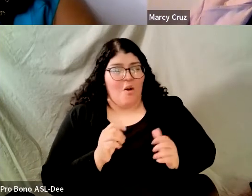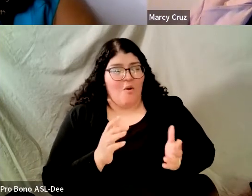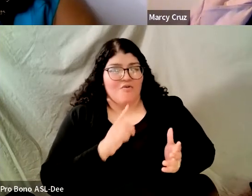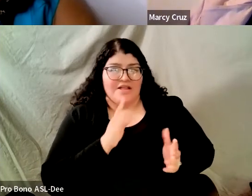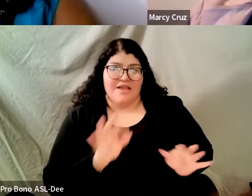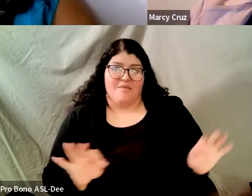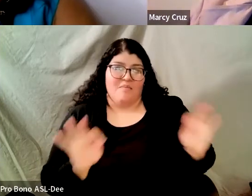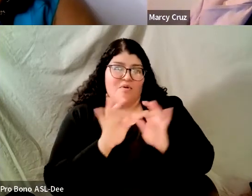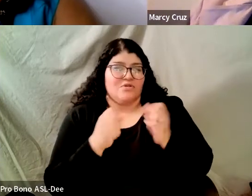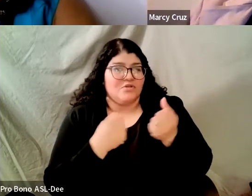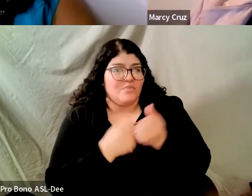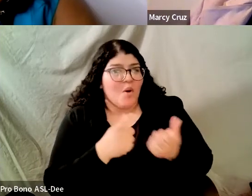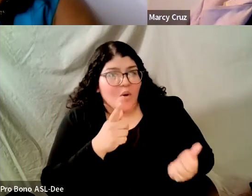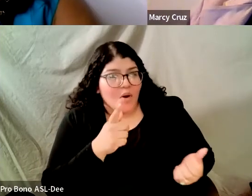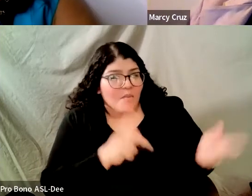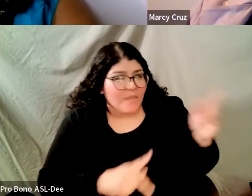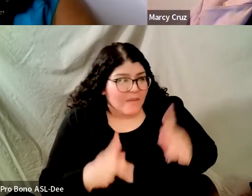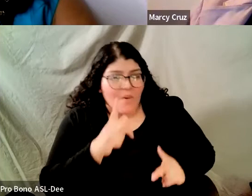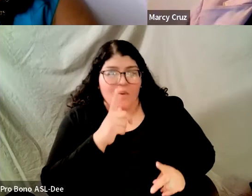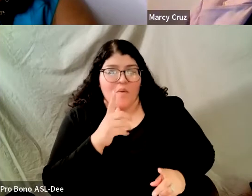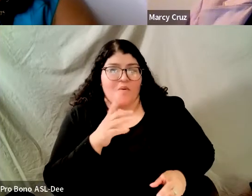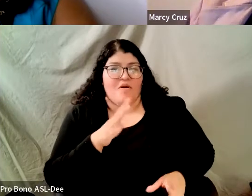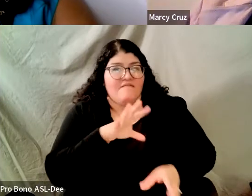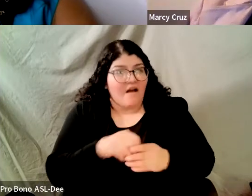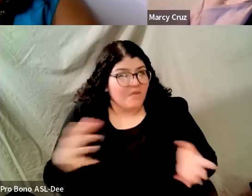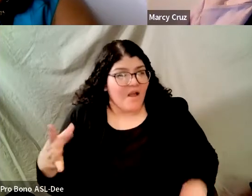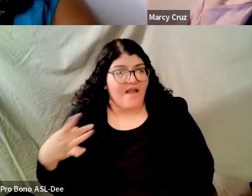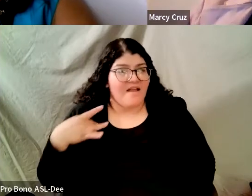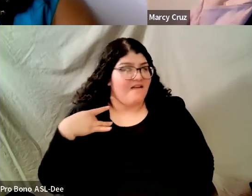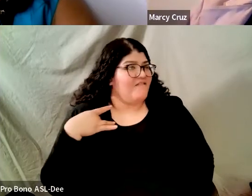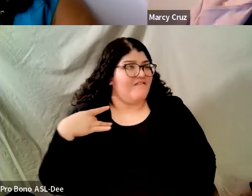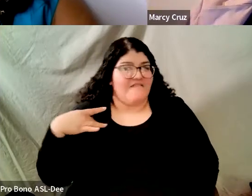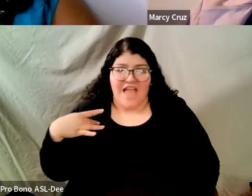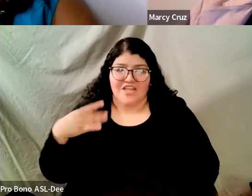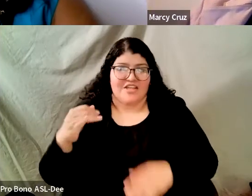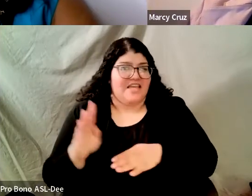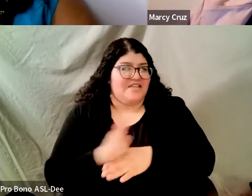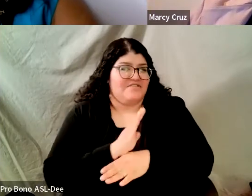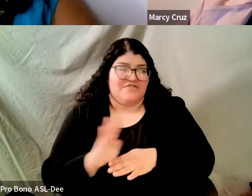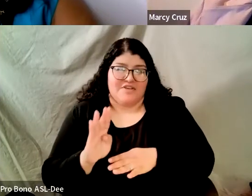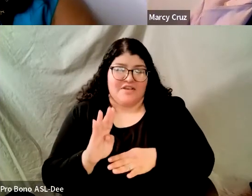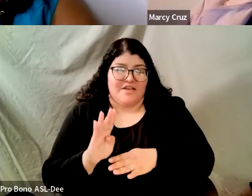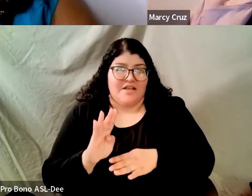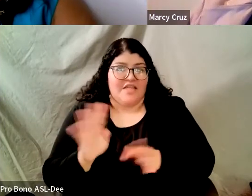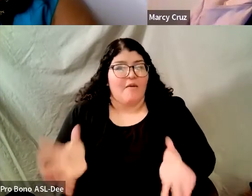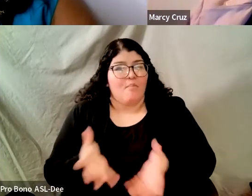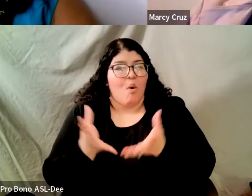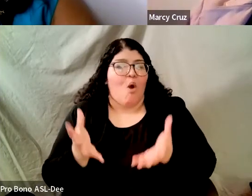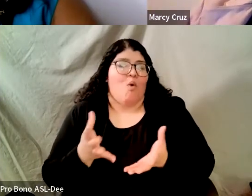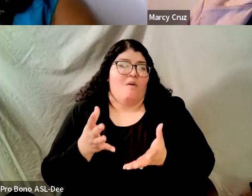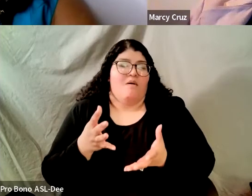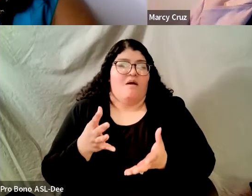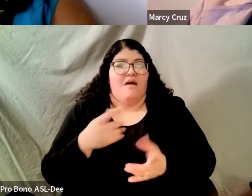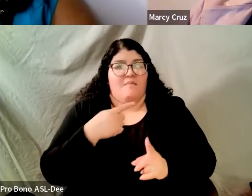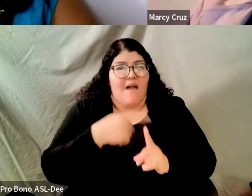support people in the fashion industry that are promoting positivity, size